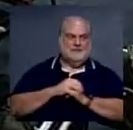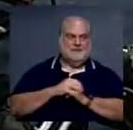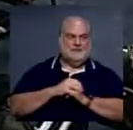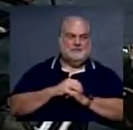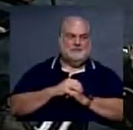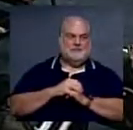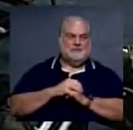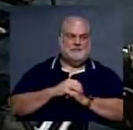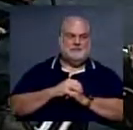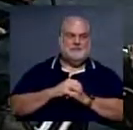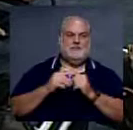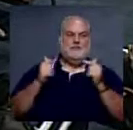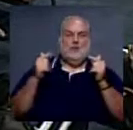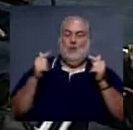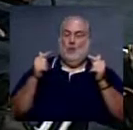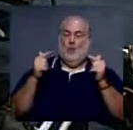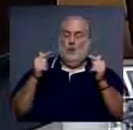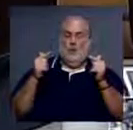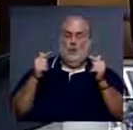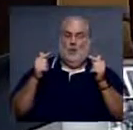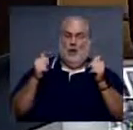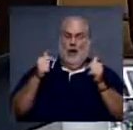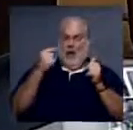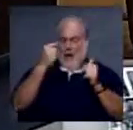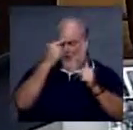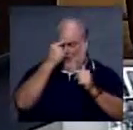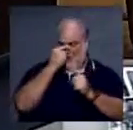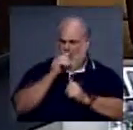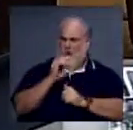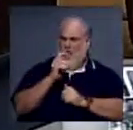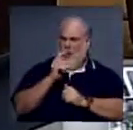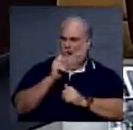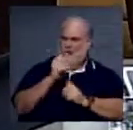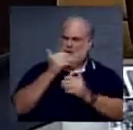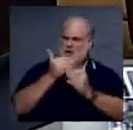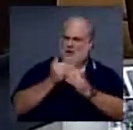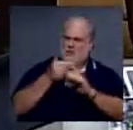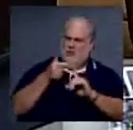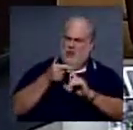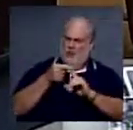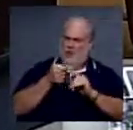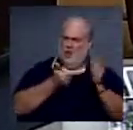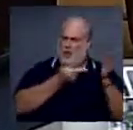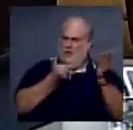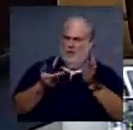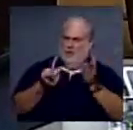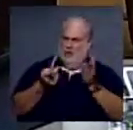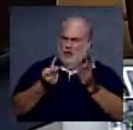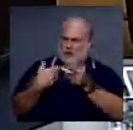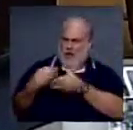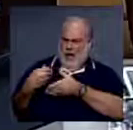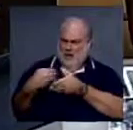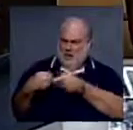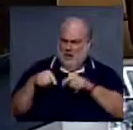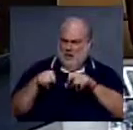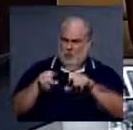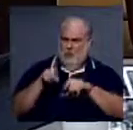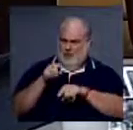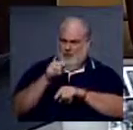When these, I thought Mr. Clark had a good point. When you bring these animals out during the